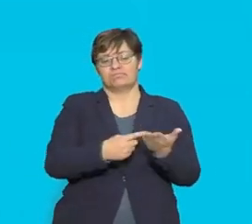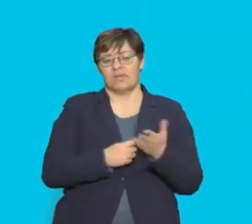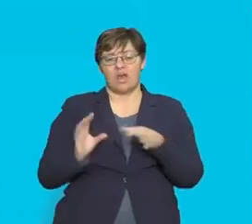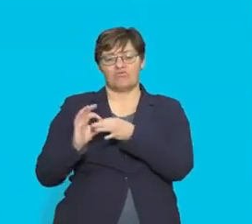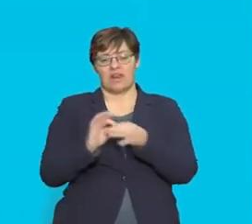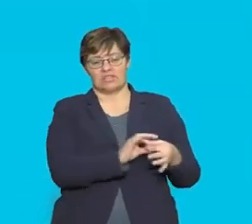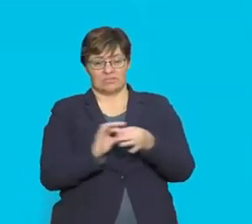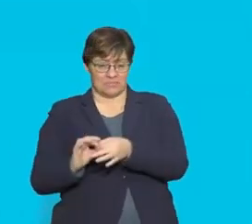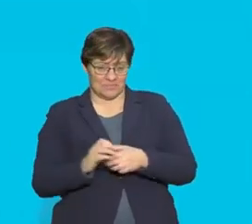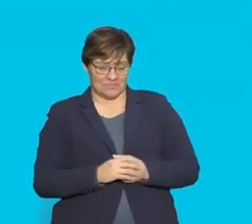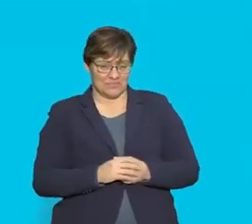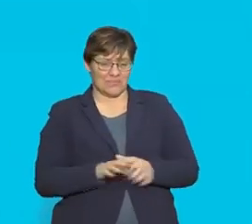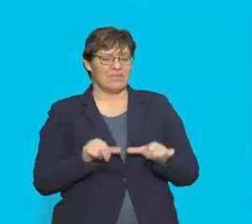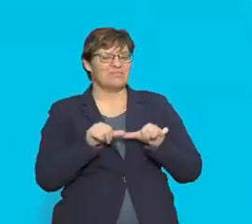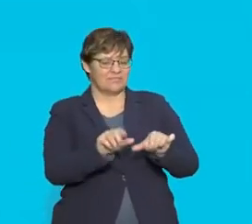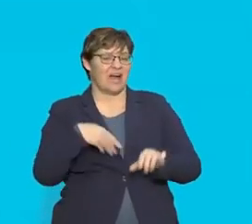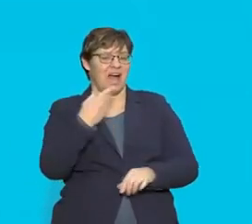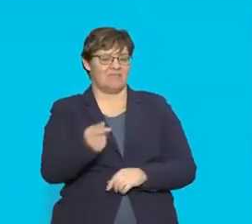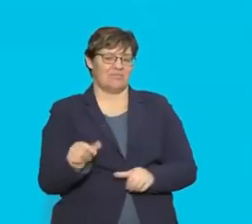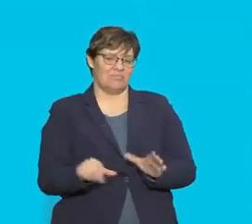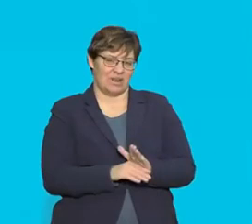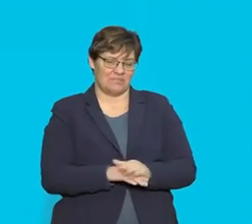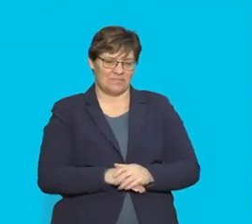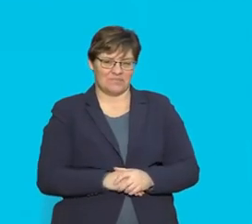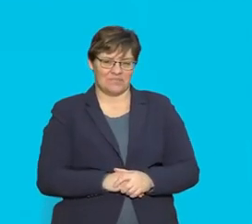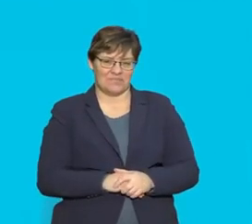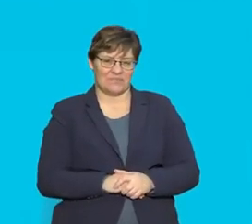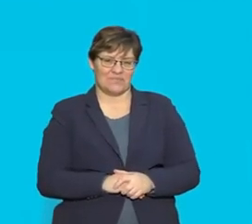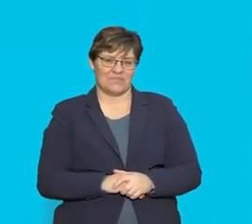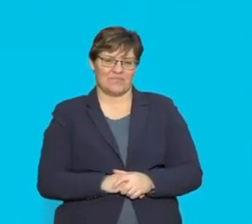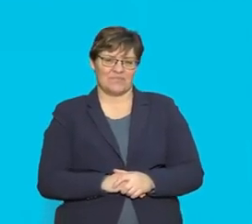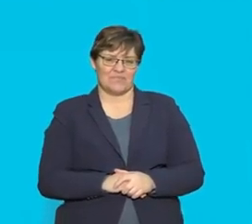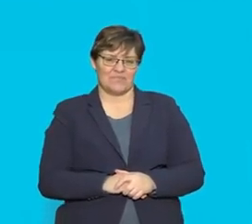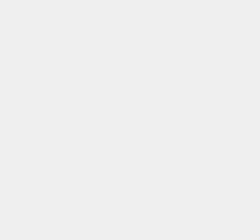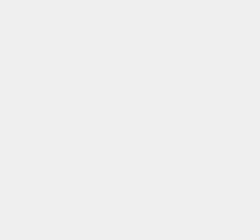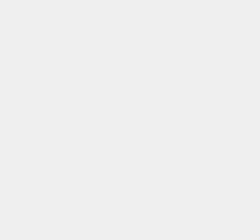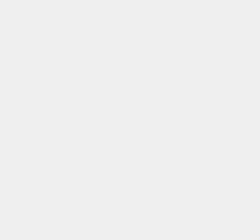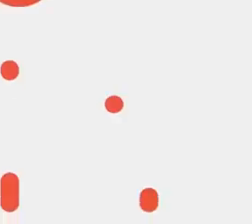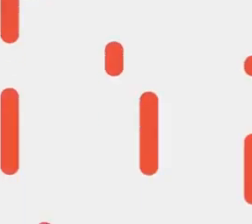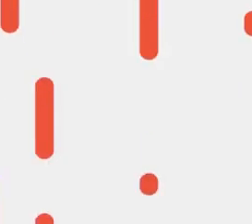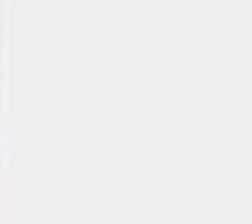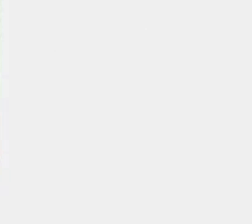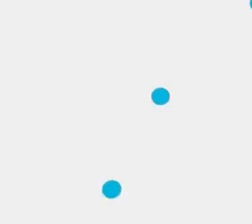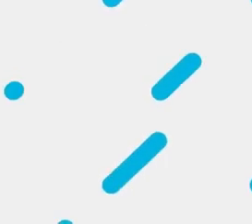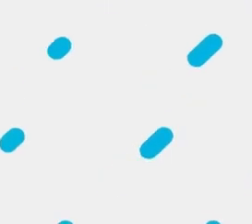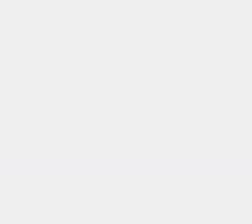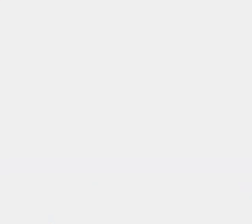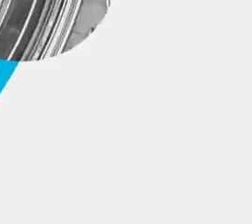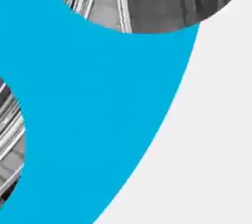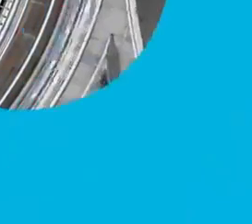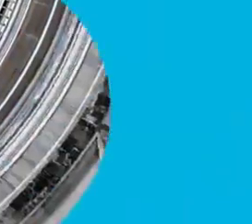talk about relationships of angles. Please stay tuned. I'll be back just now.